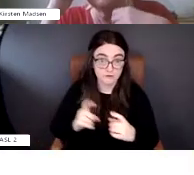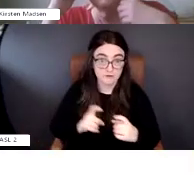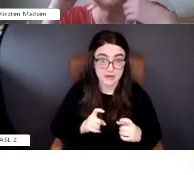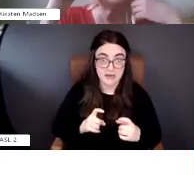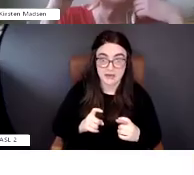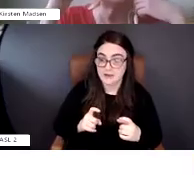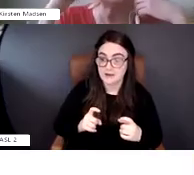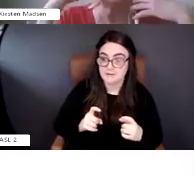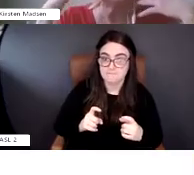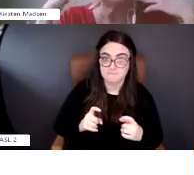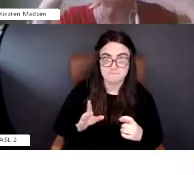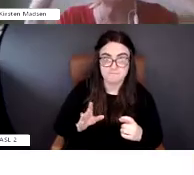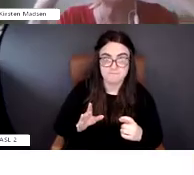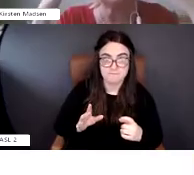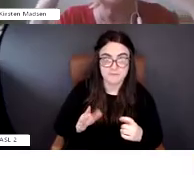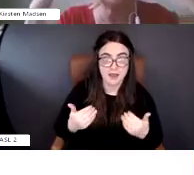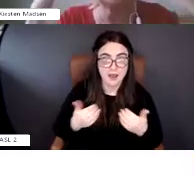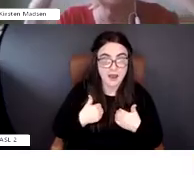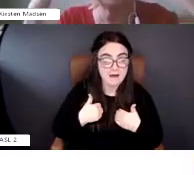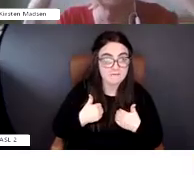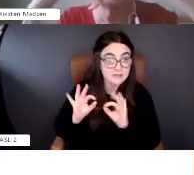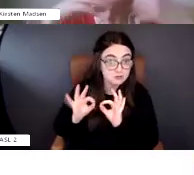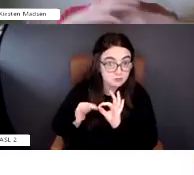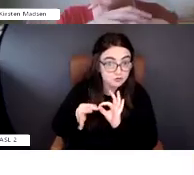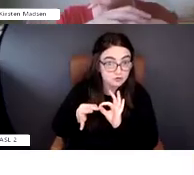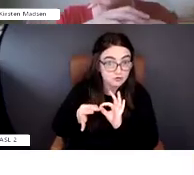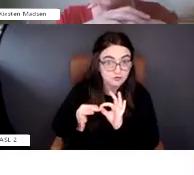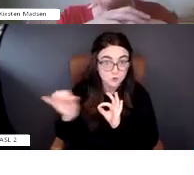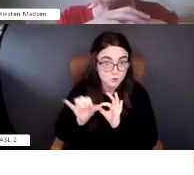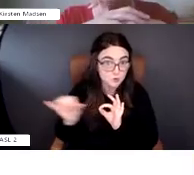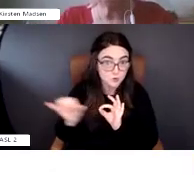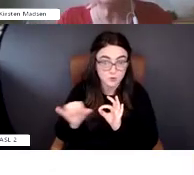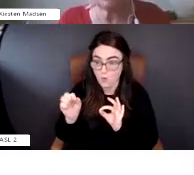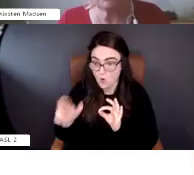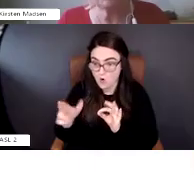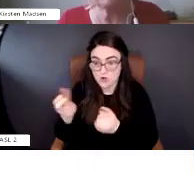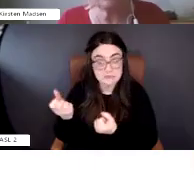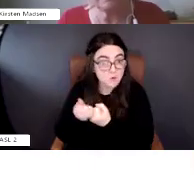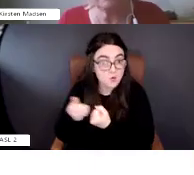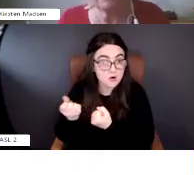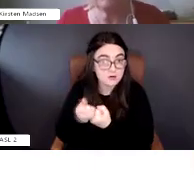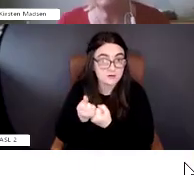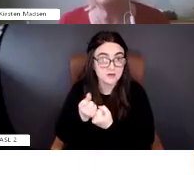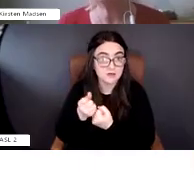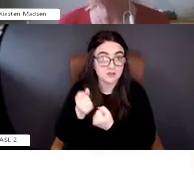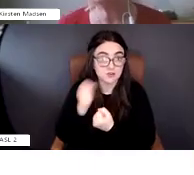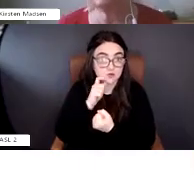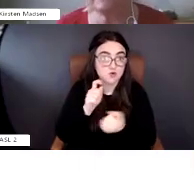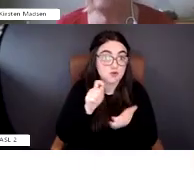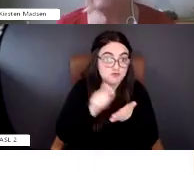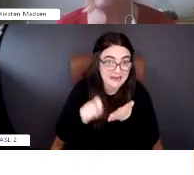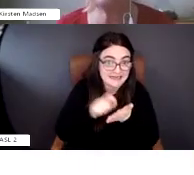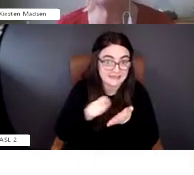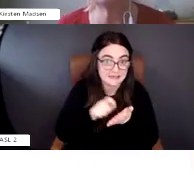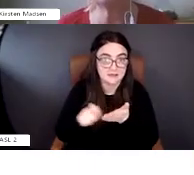also an ASL interpreter there to interpret the written. And we had